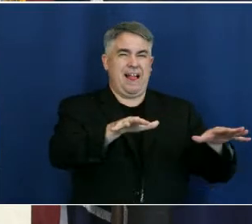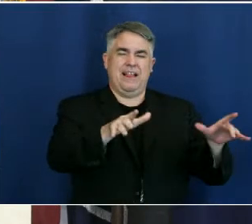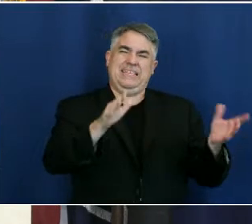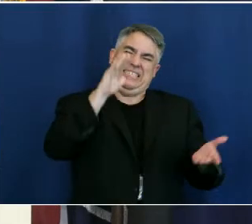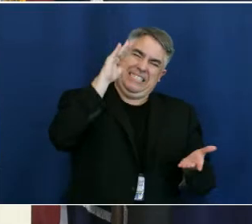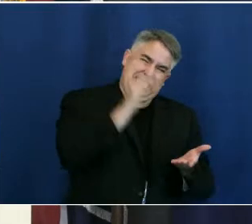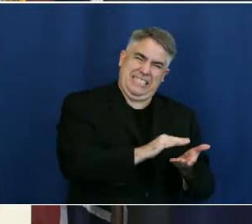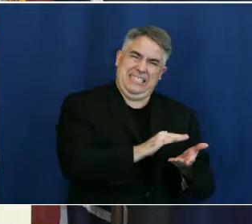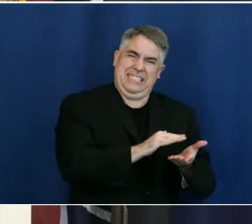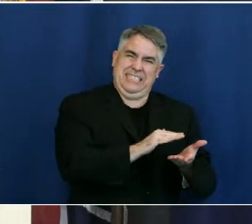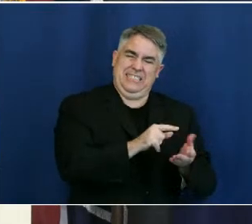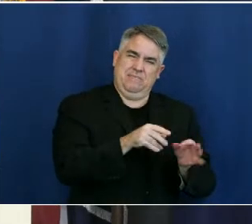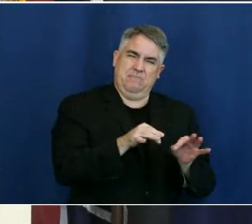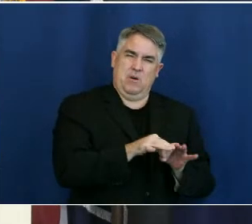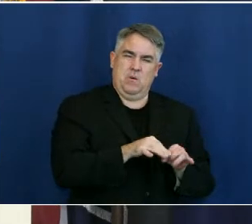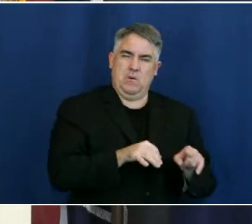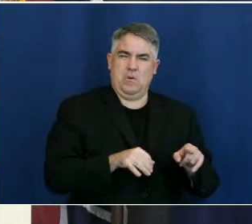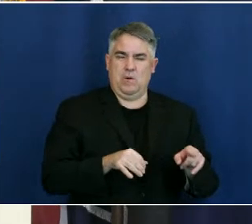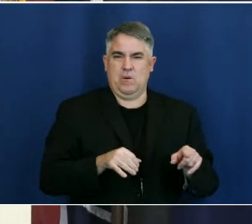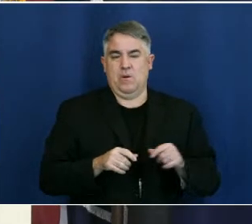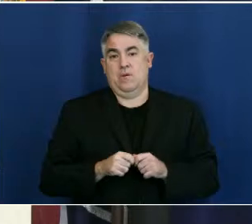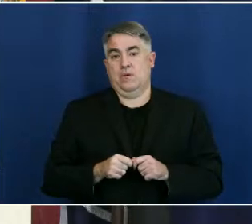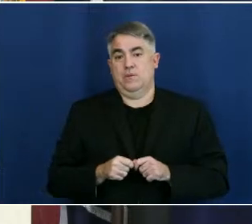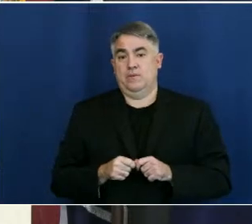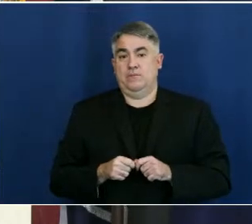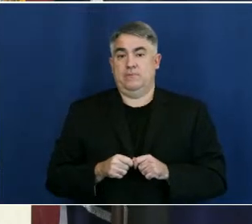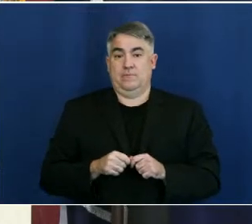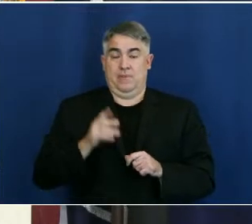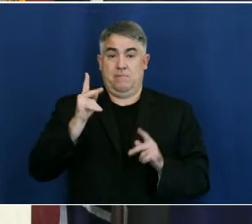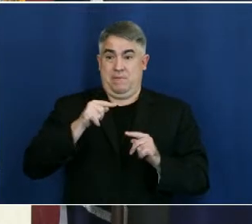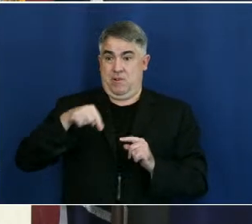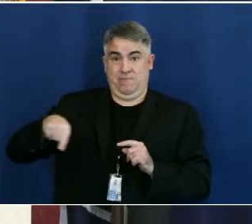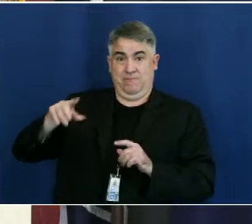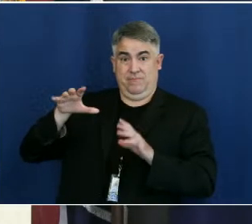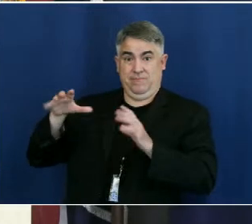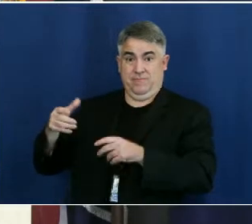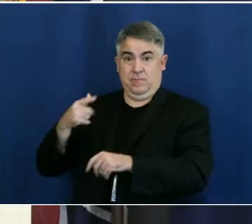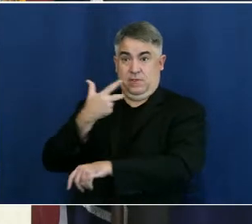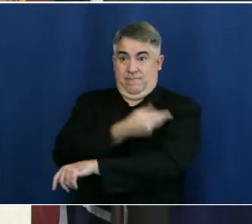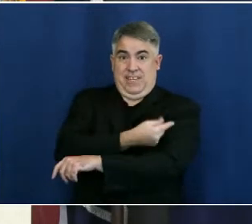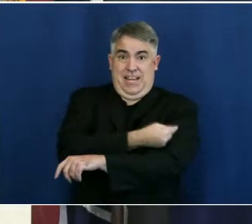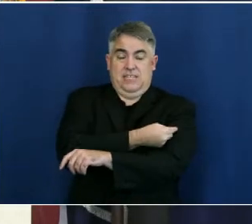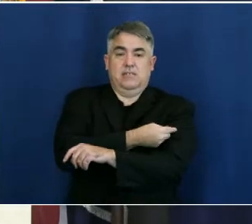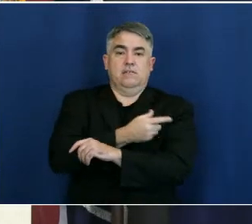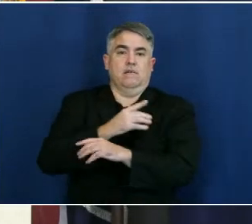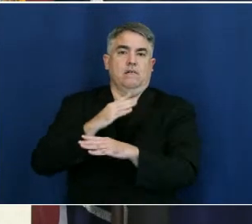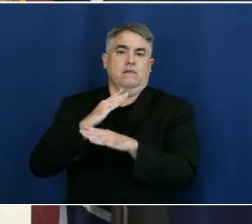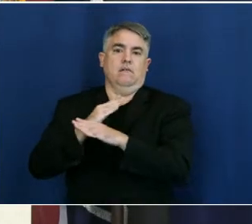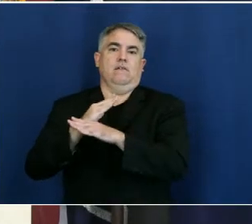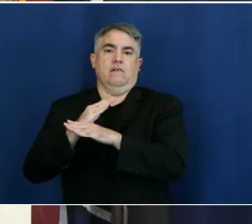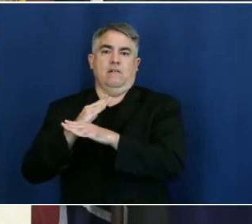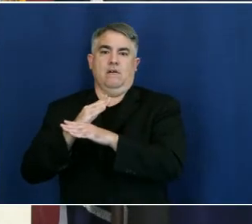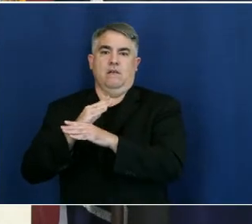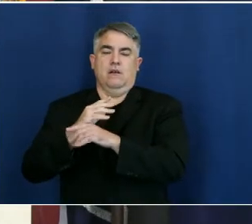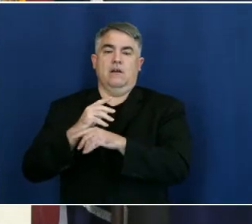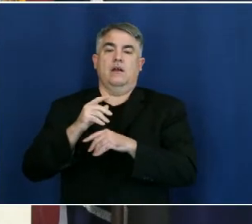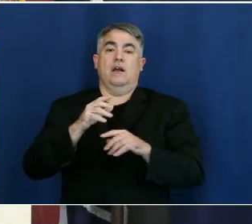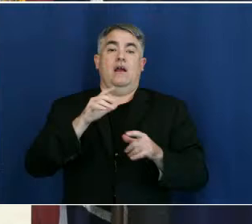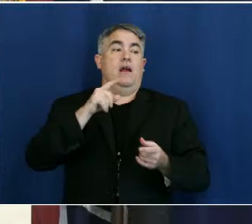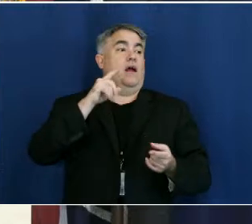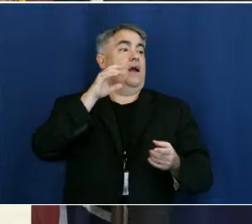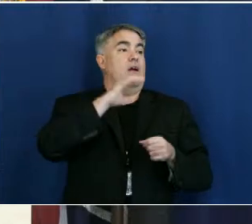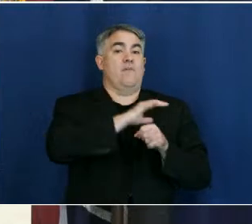wildfire and you can remove fuel from that fire, you can help significantly lower the danger and lower